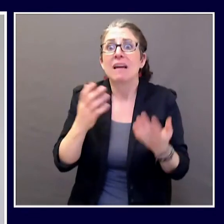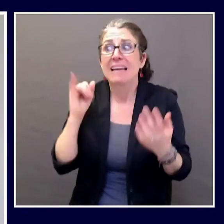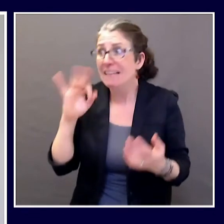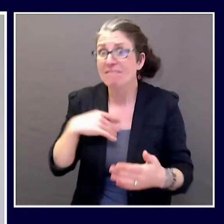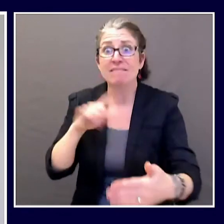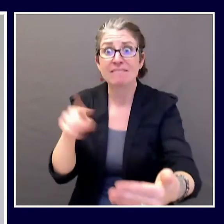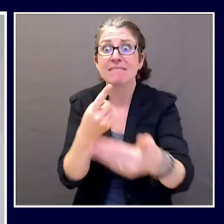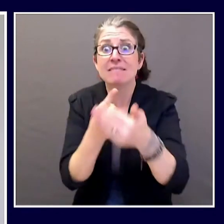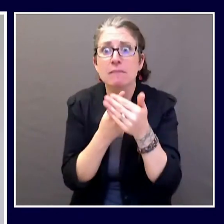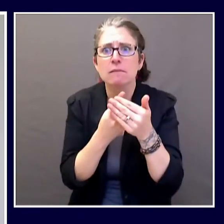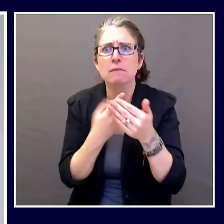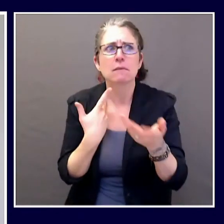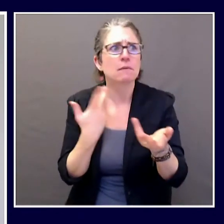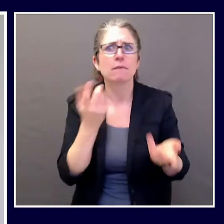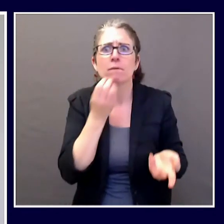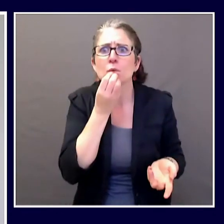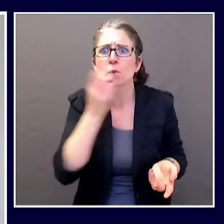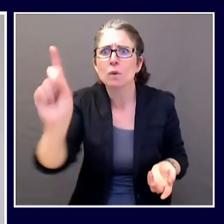matters,